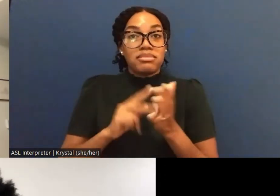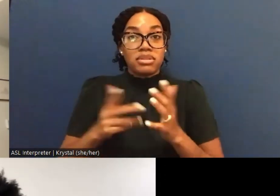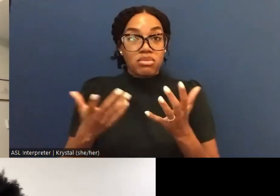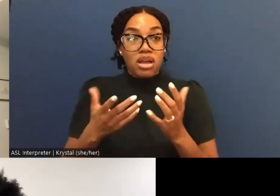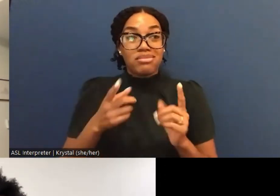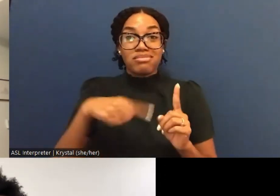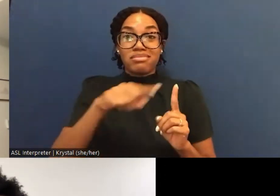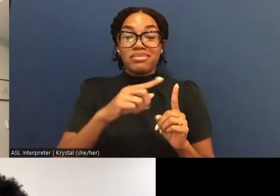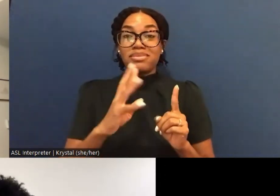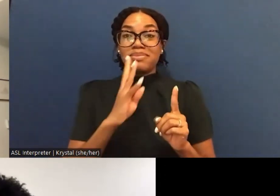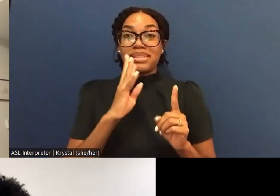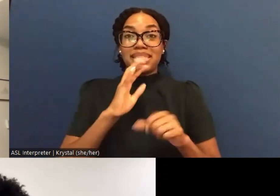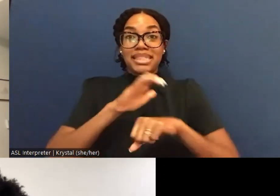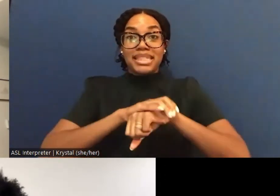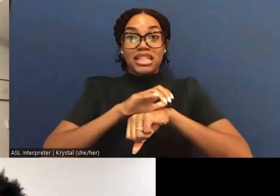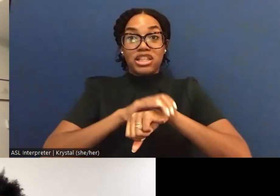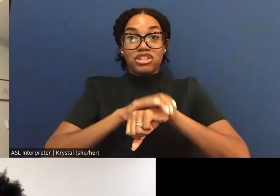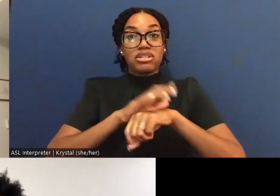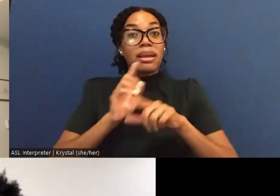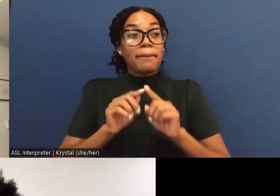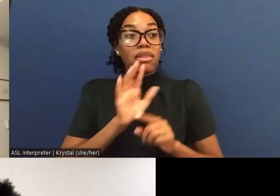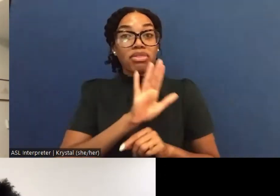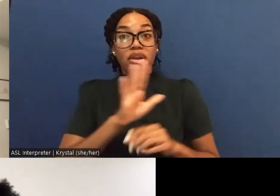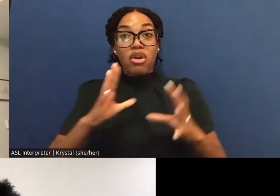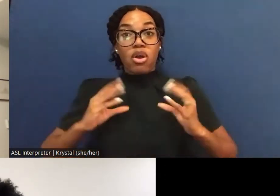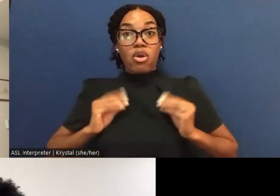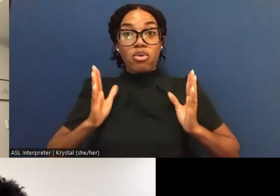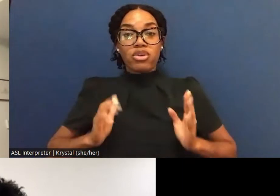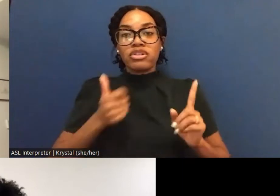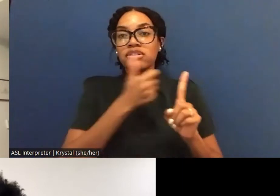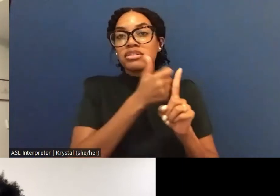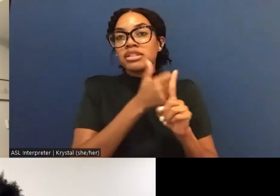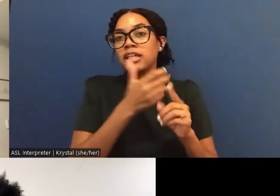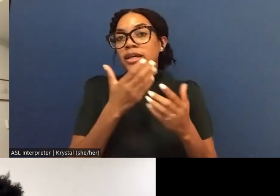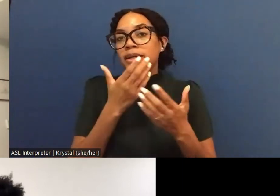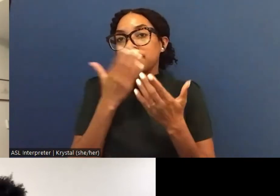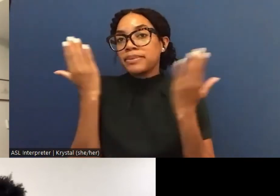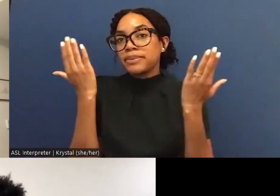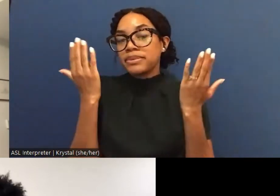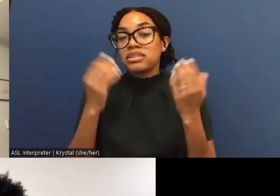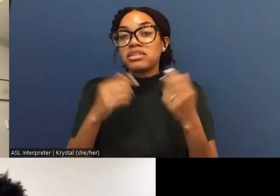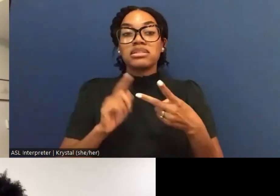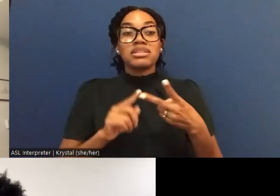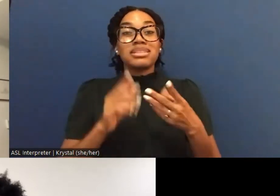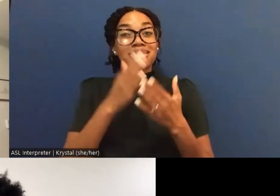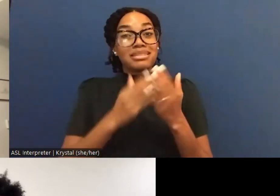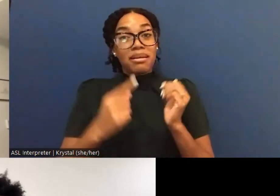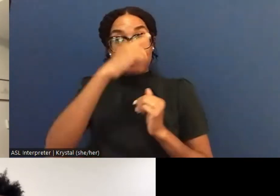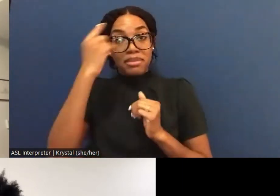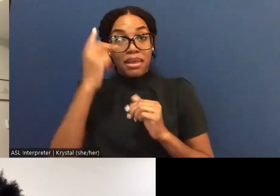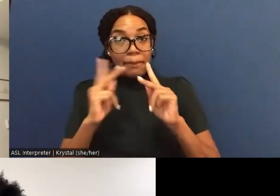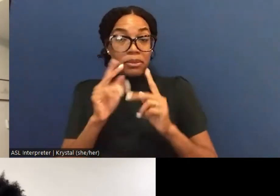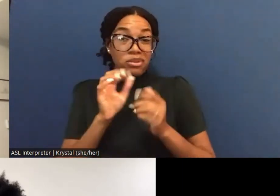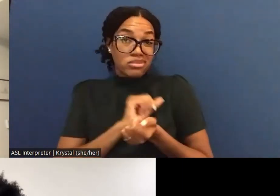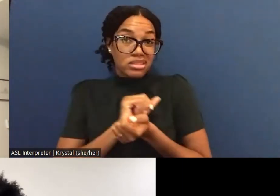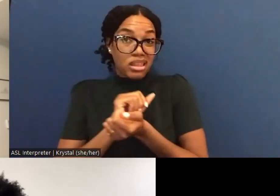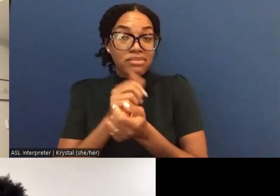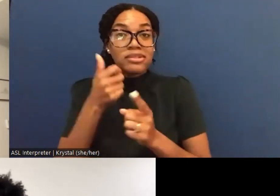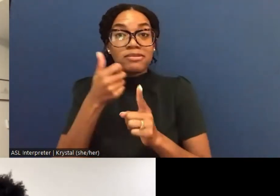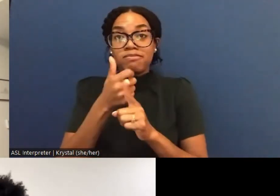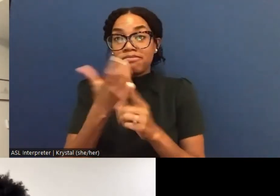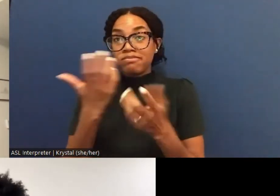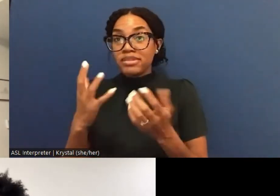do not. They have been previously exposed to Christianity and many of their slaveholders had not. And so they serve as translators,